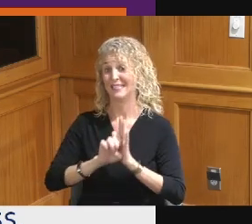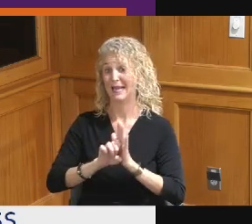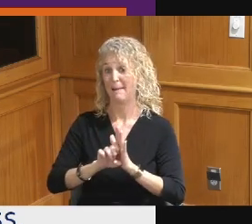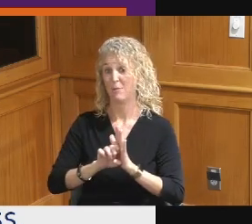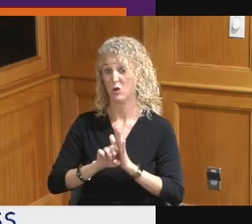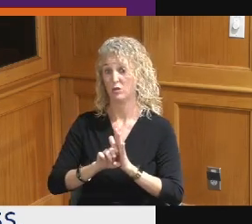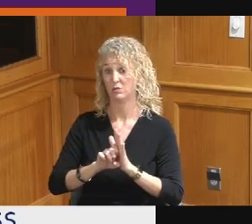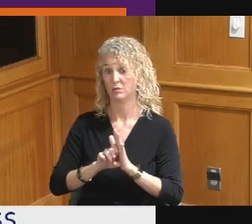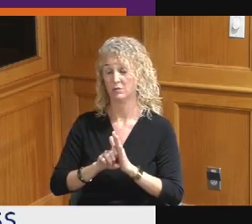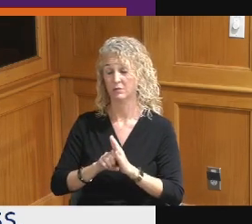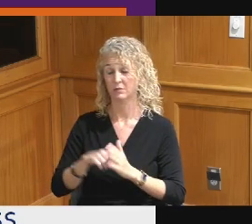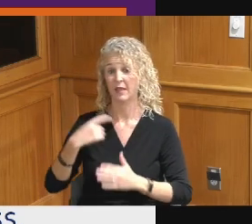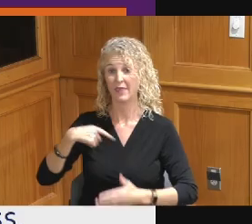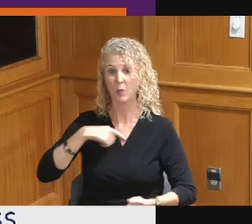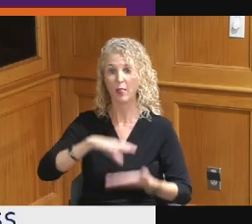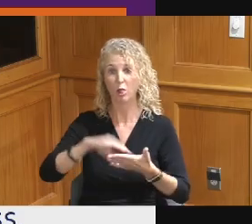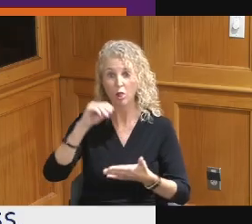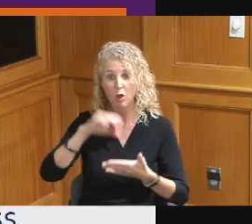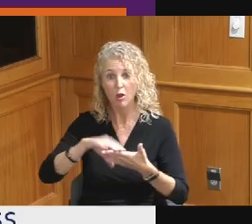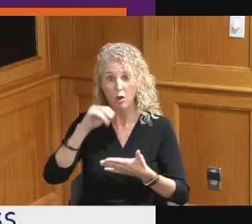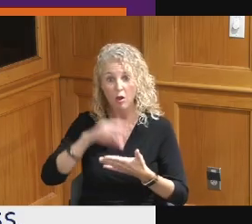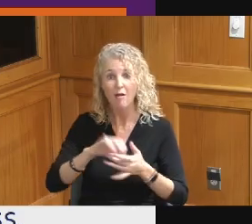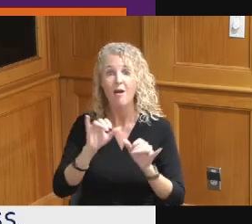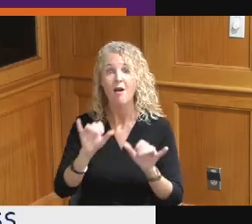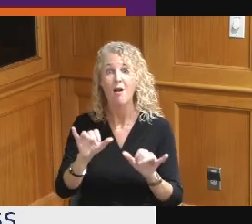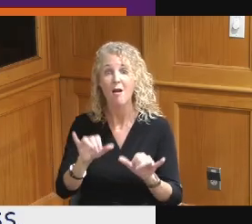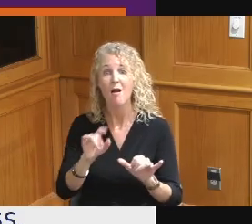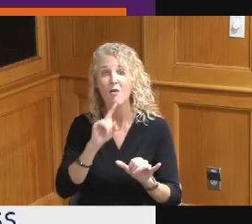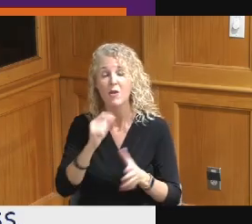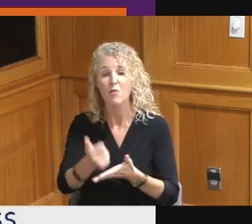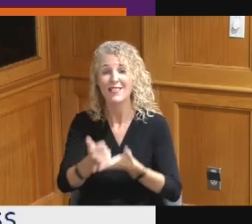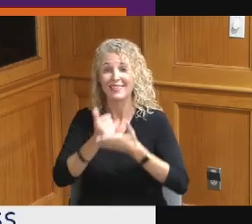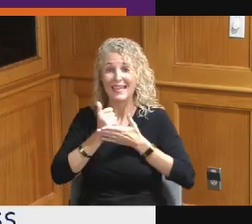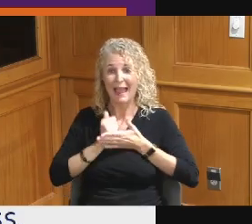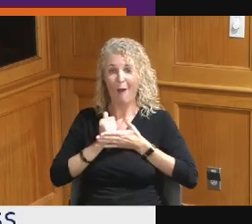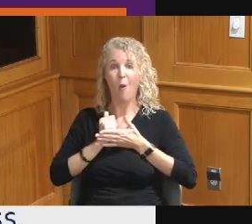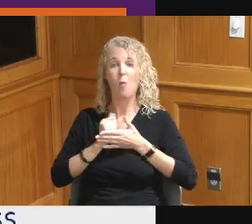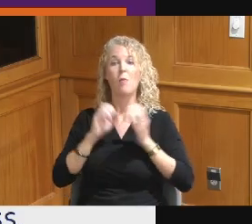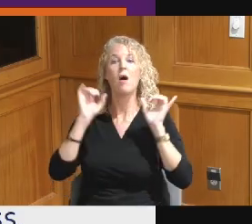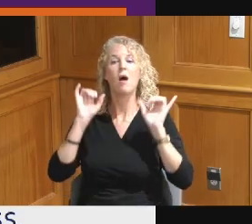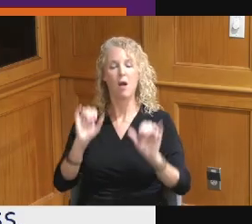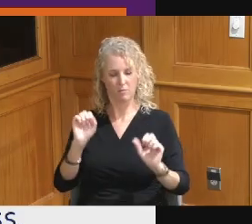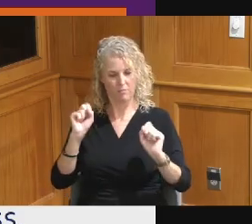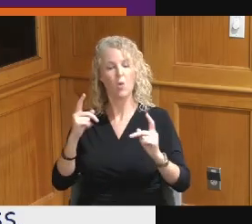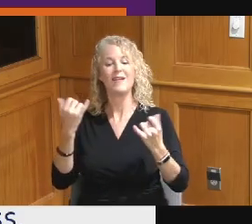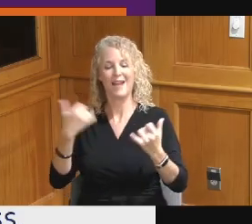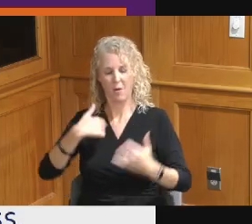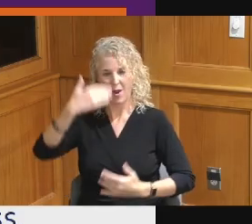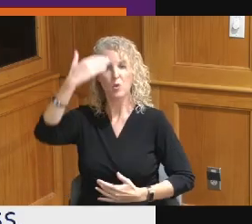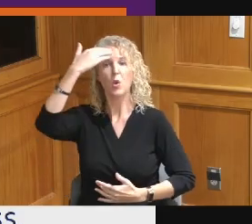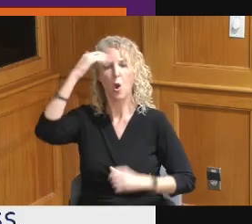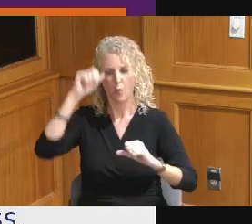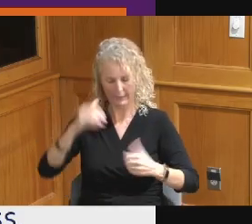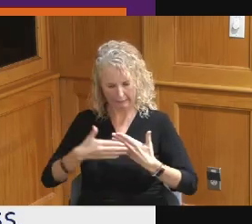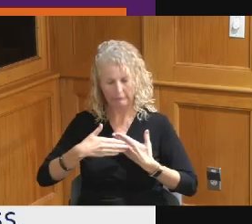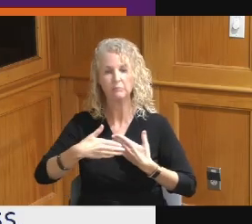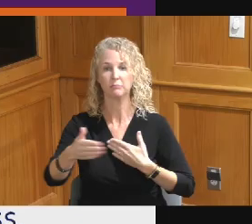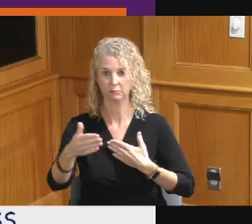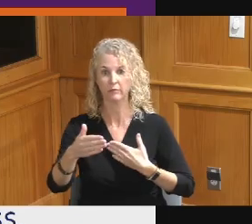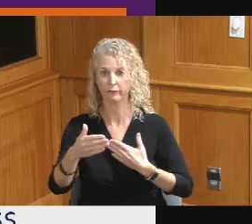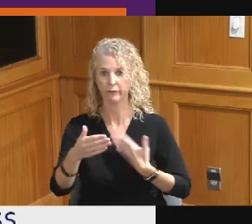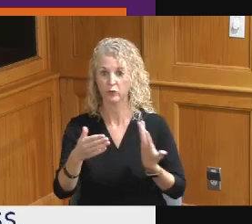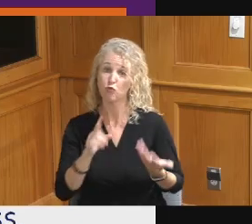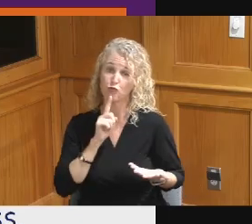we learned in this process and that are going to be valuable to anybody contemplating this type of project going forward, because we know what